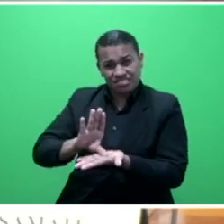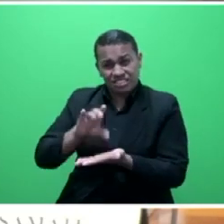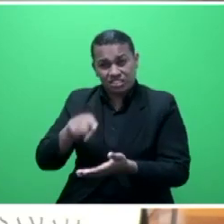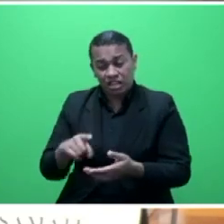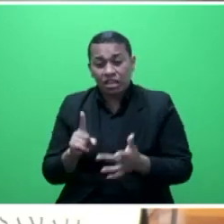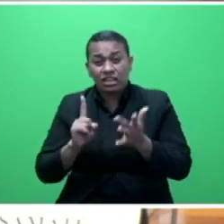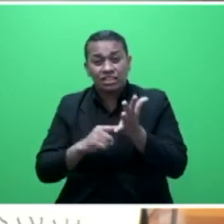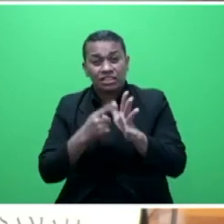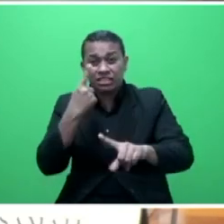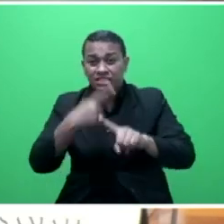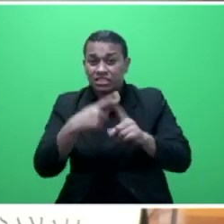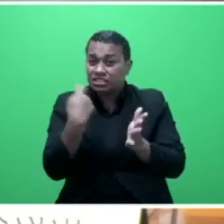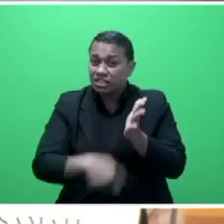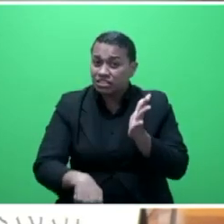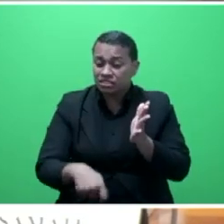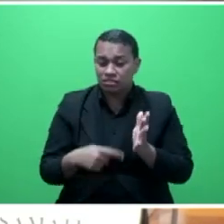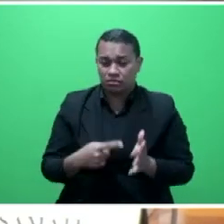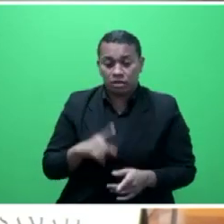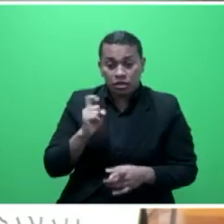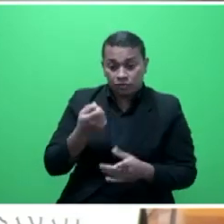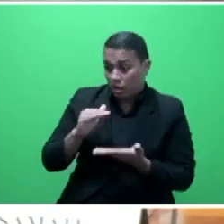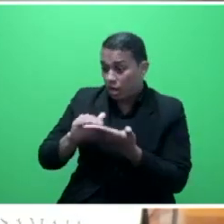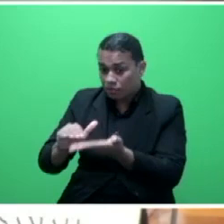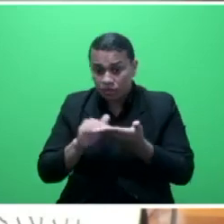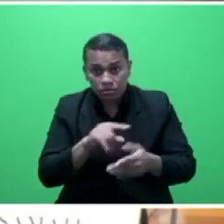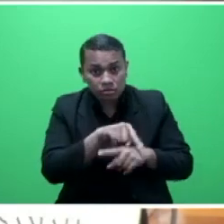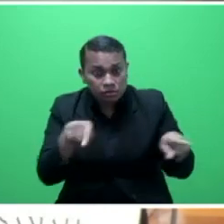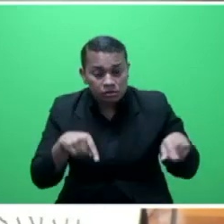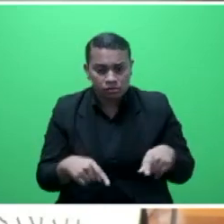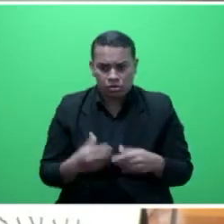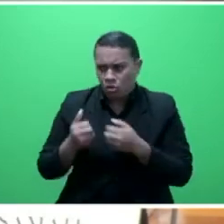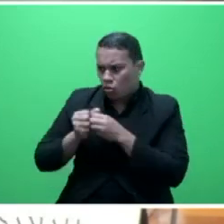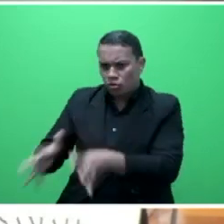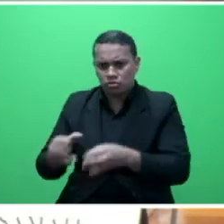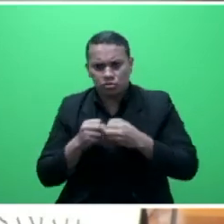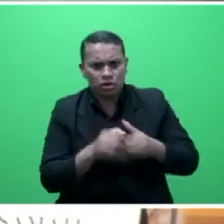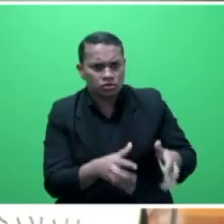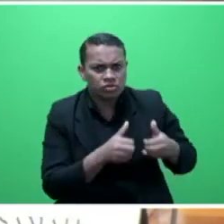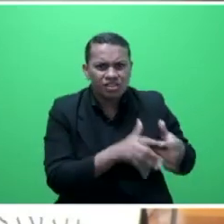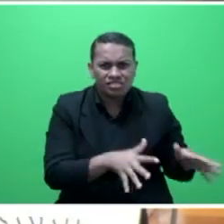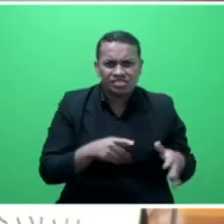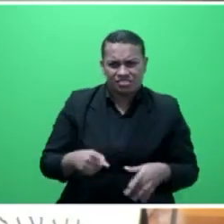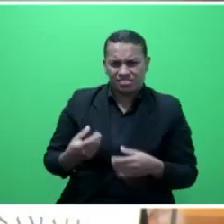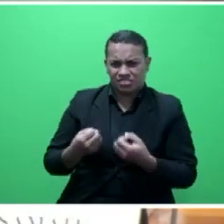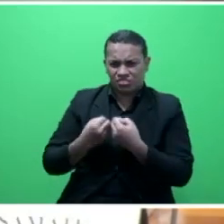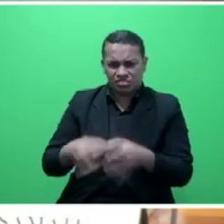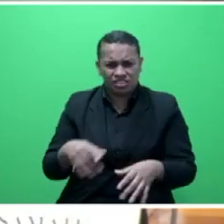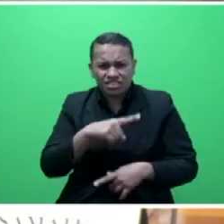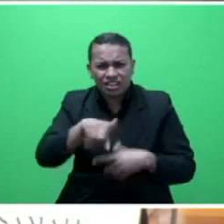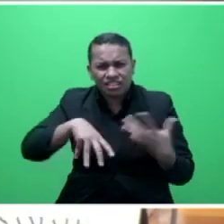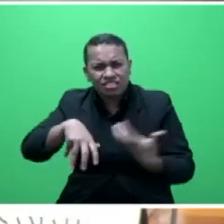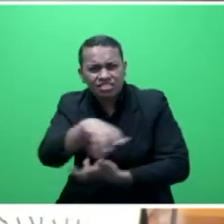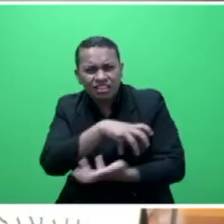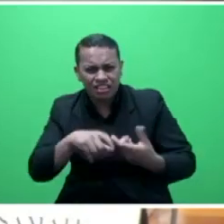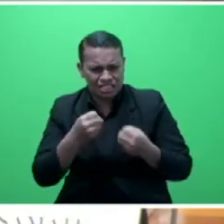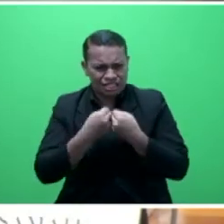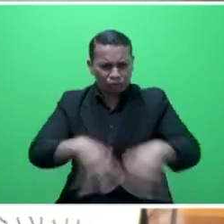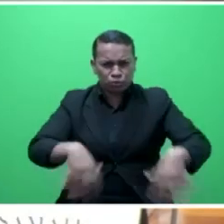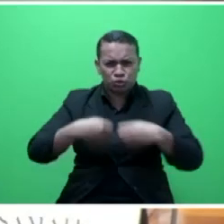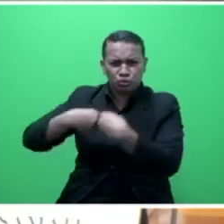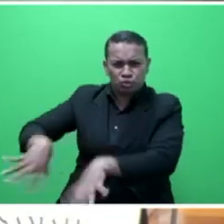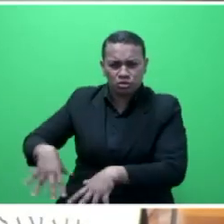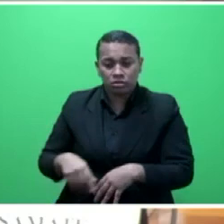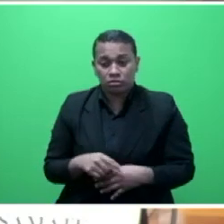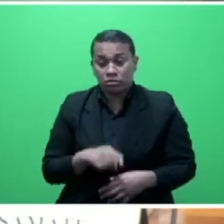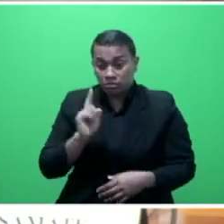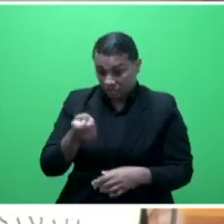healthcare, and never aiding those who lost everything to Cyclone Winston. The Fiji of today would look like the post-Fiji of